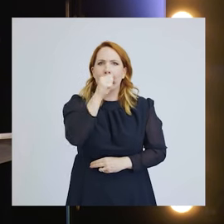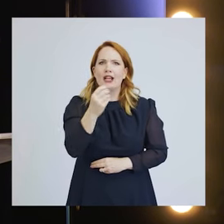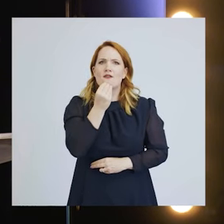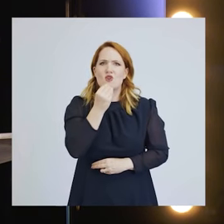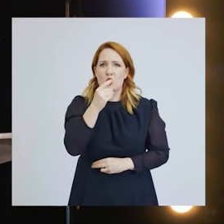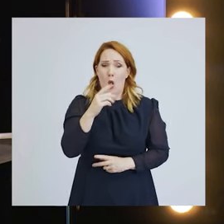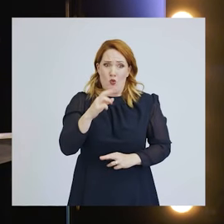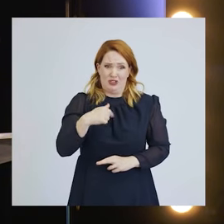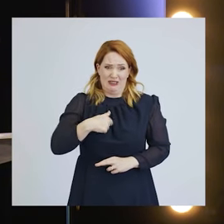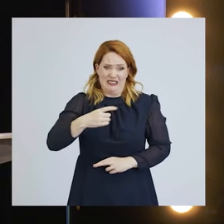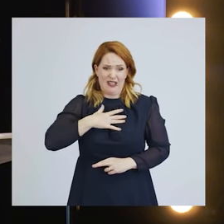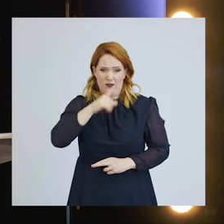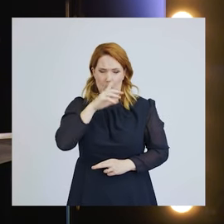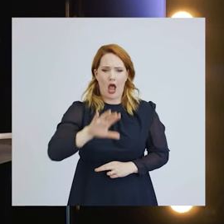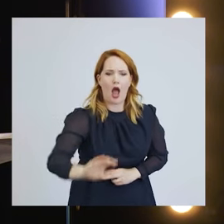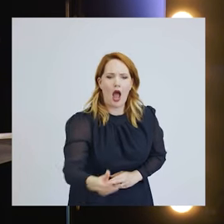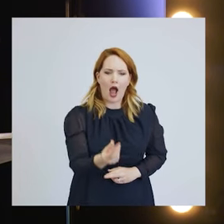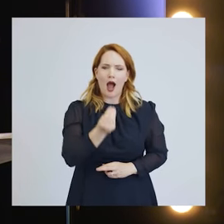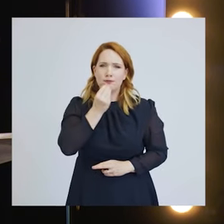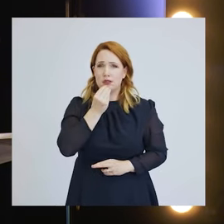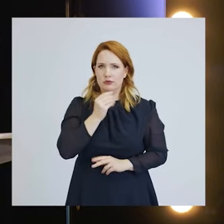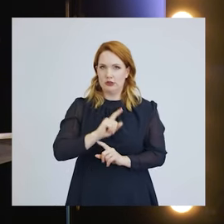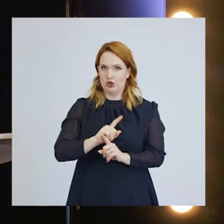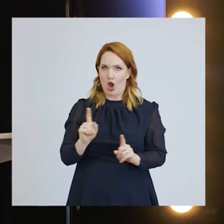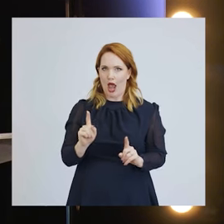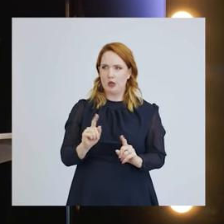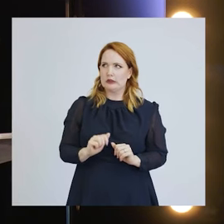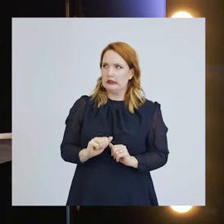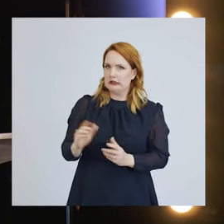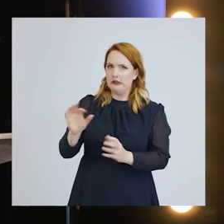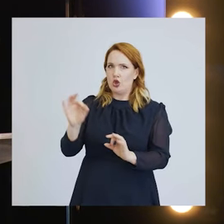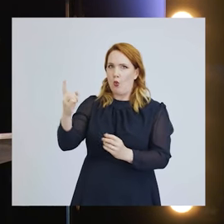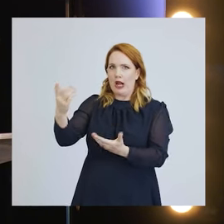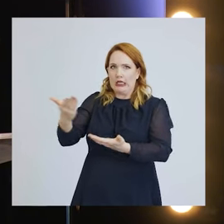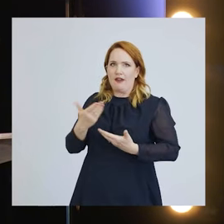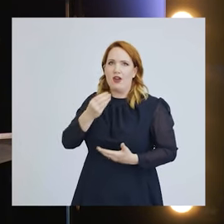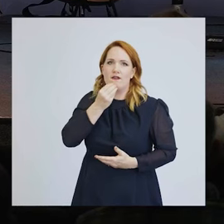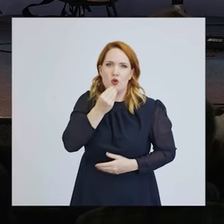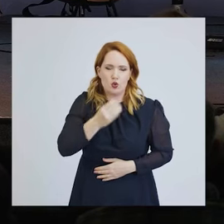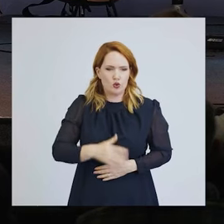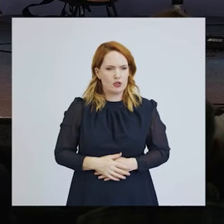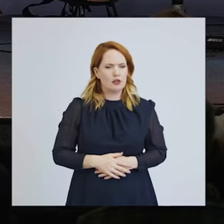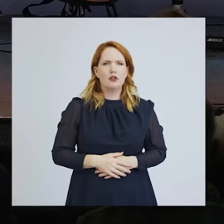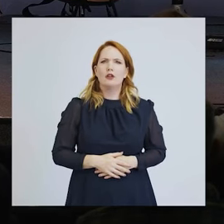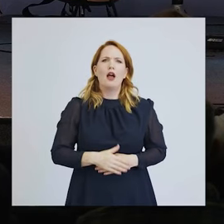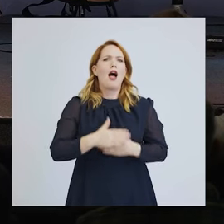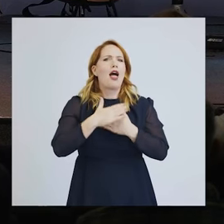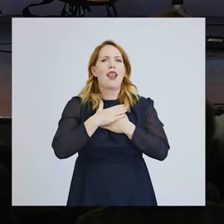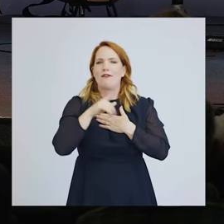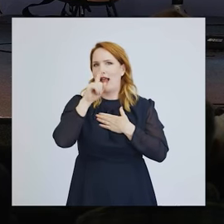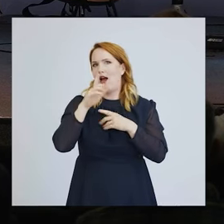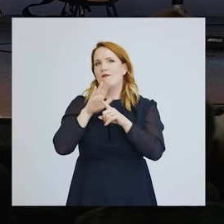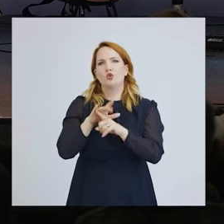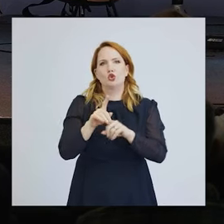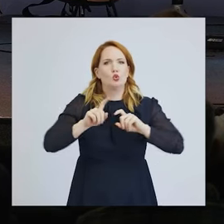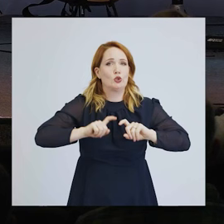with the pods that the pigs were eating, but no one gave him anything." So there's a father that loves the son so much, but yet love can't